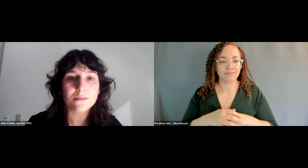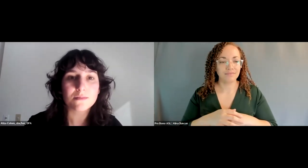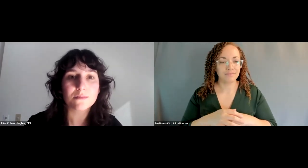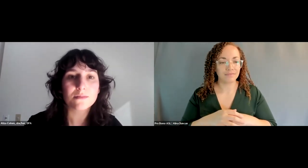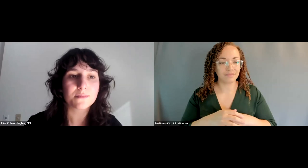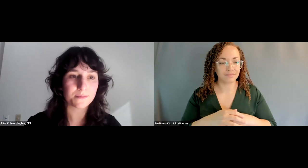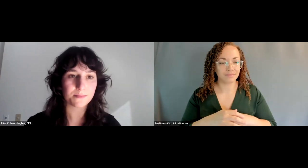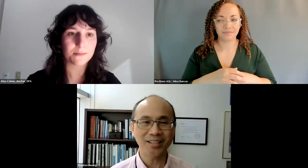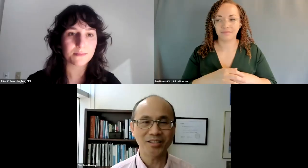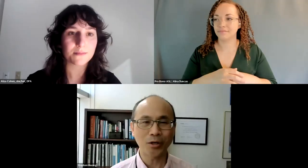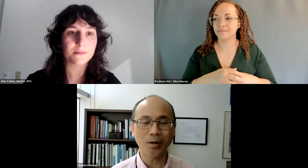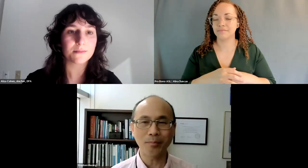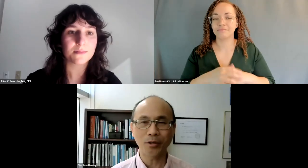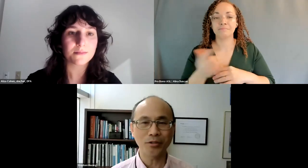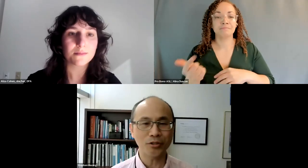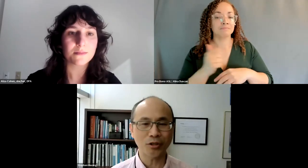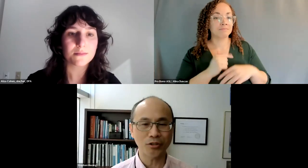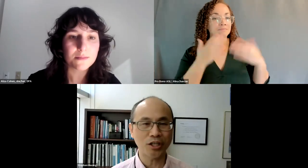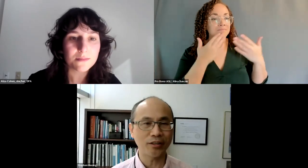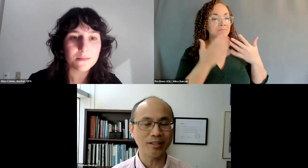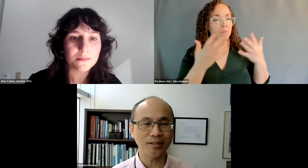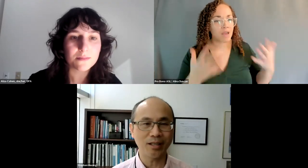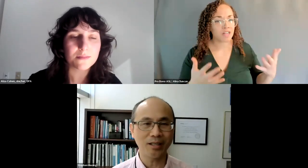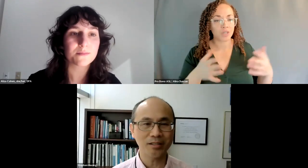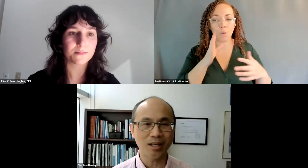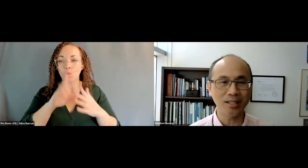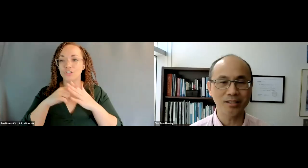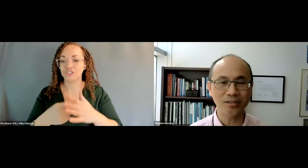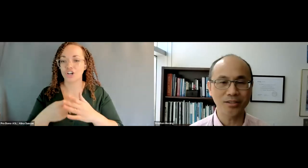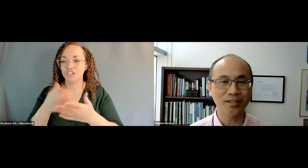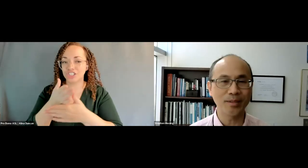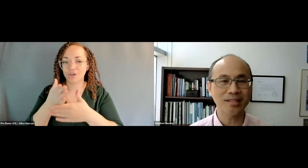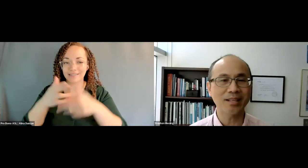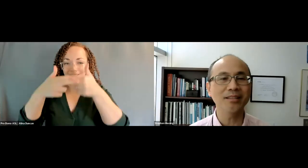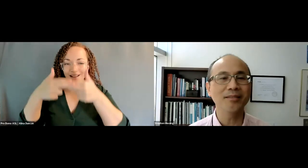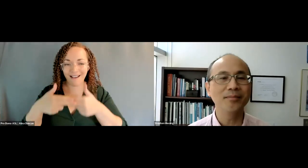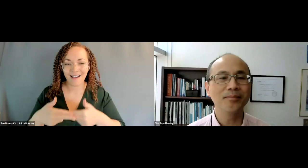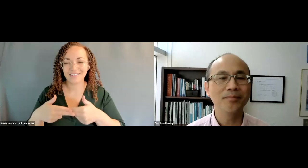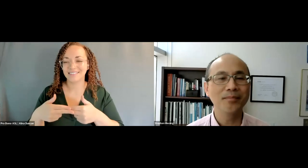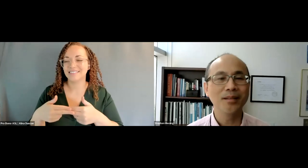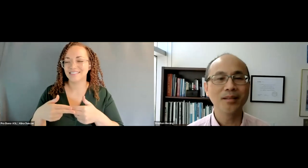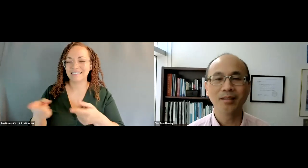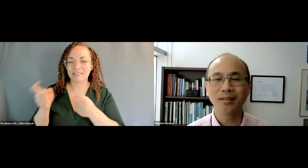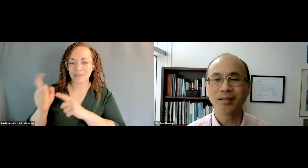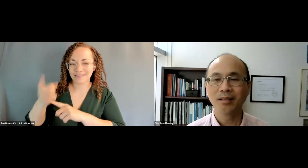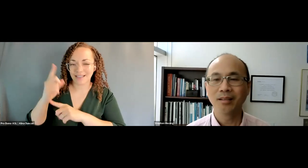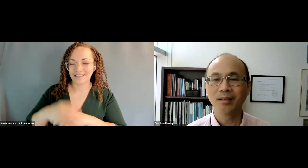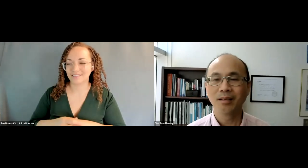Thanks very much. So I'm going to start sharing slides. Just give me a second.